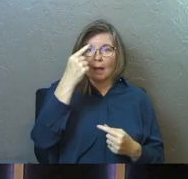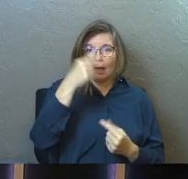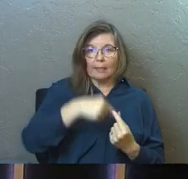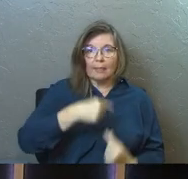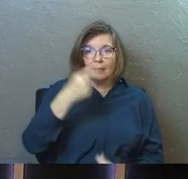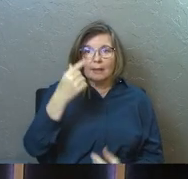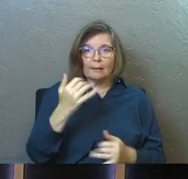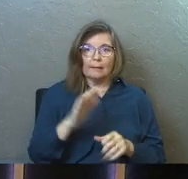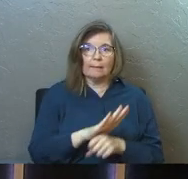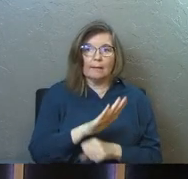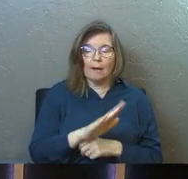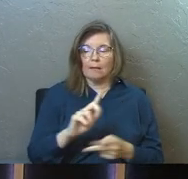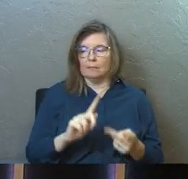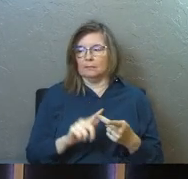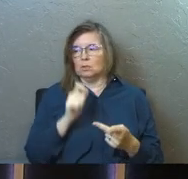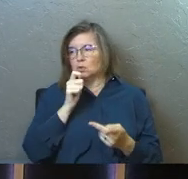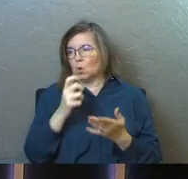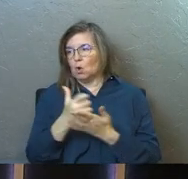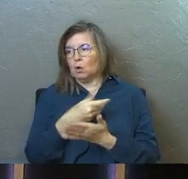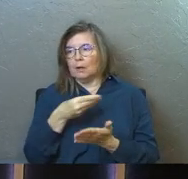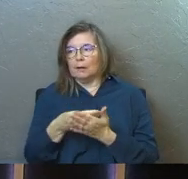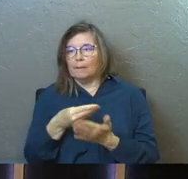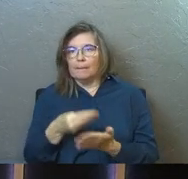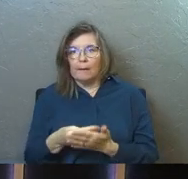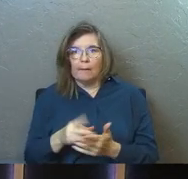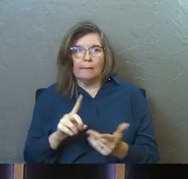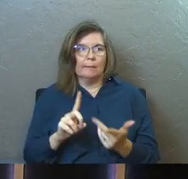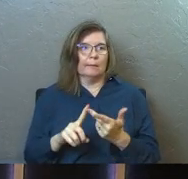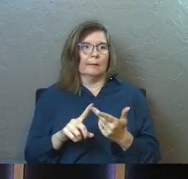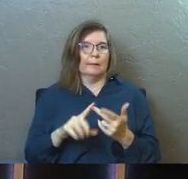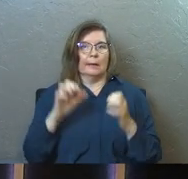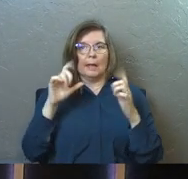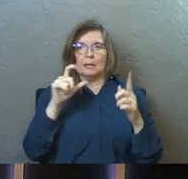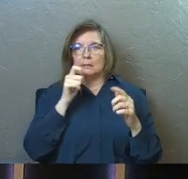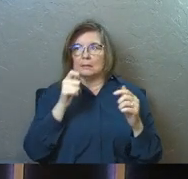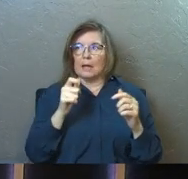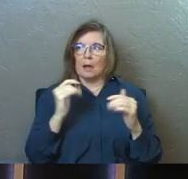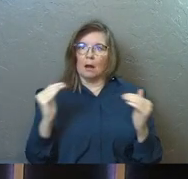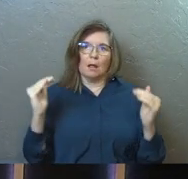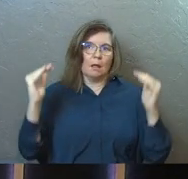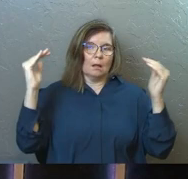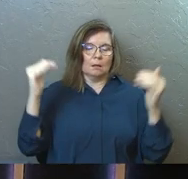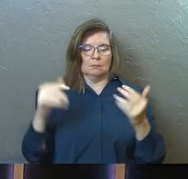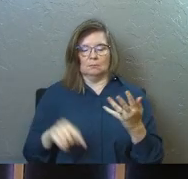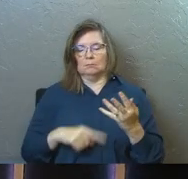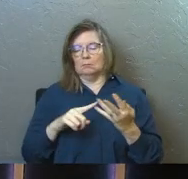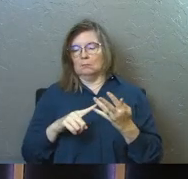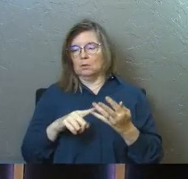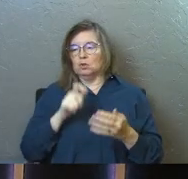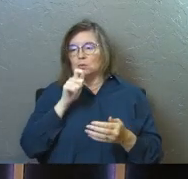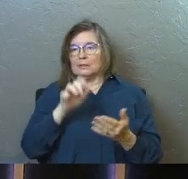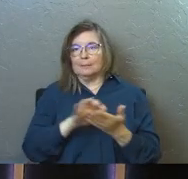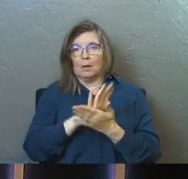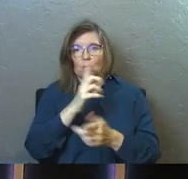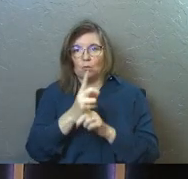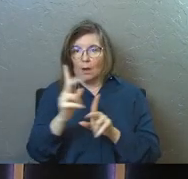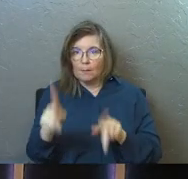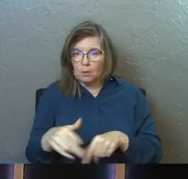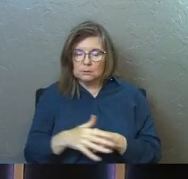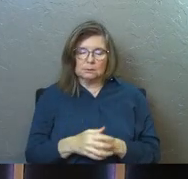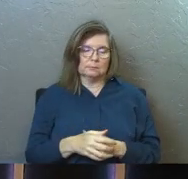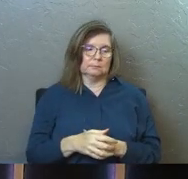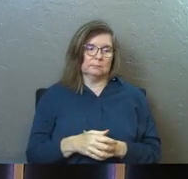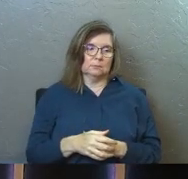money. Your education did not go high enough. You did not marry the right person. You don't